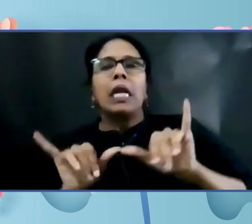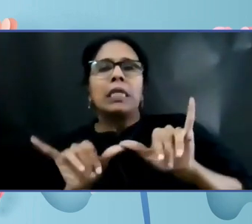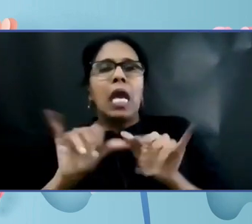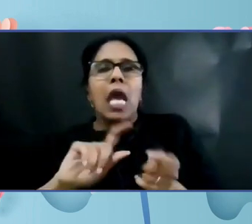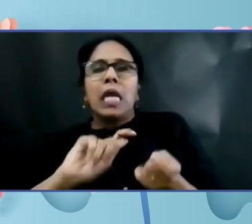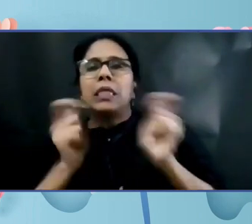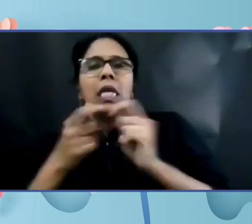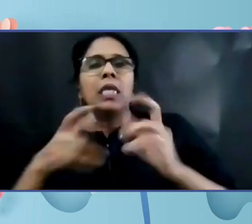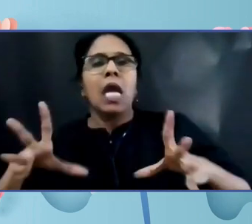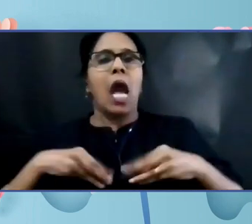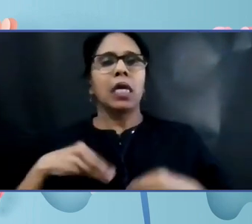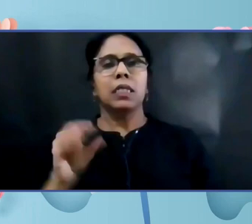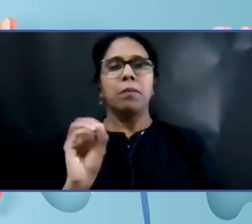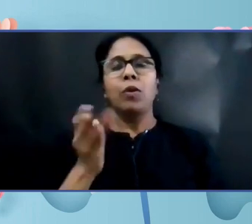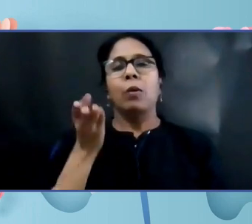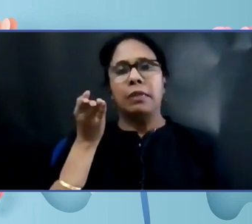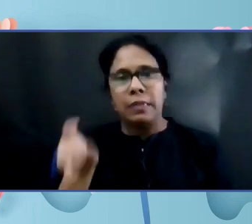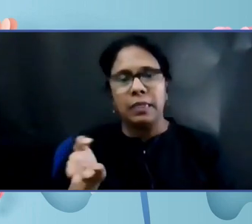life's uncertainty.